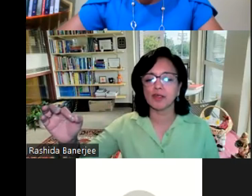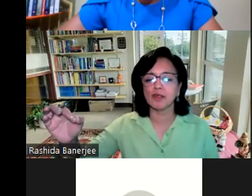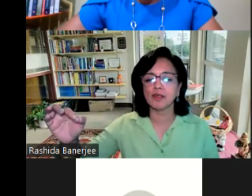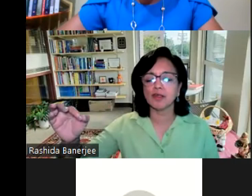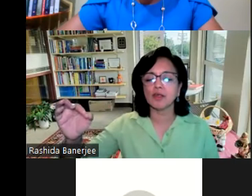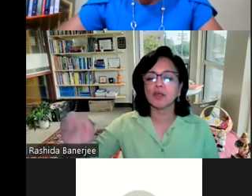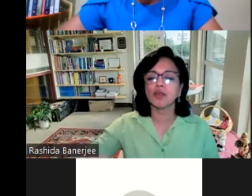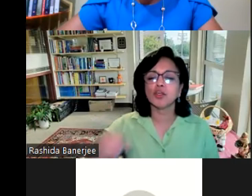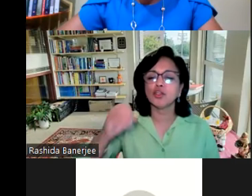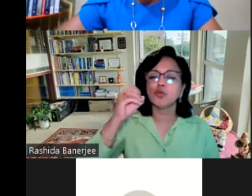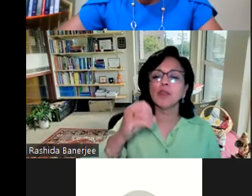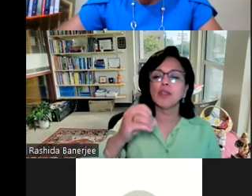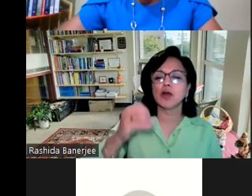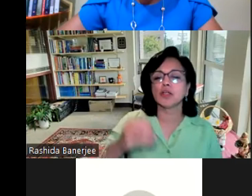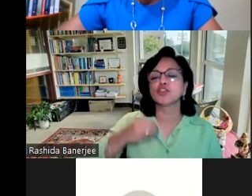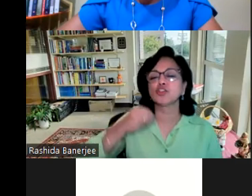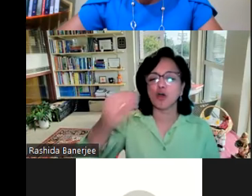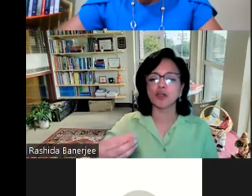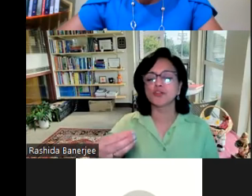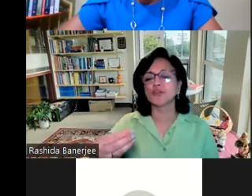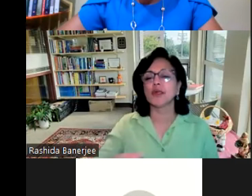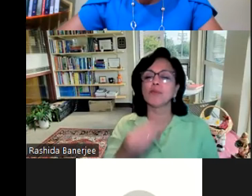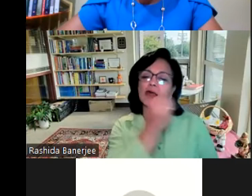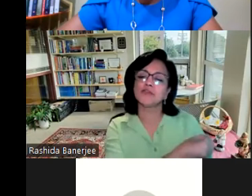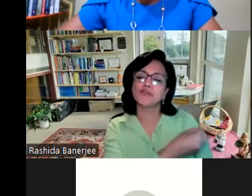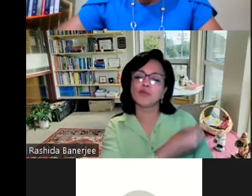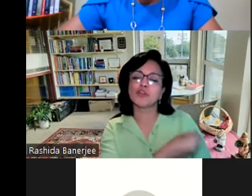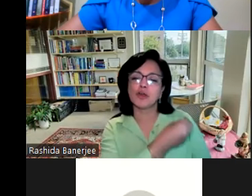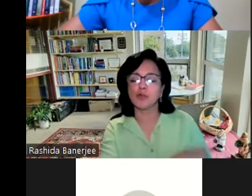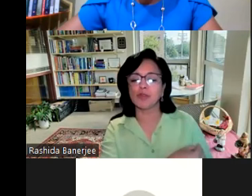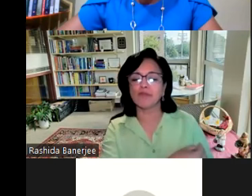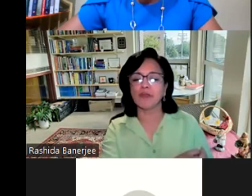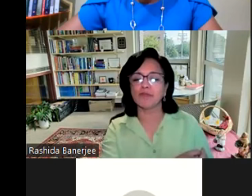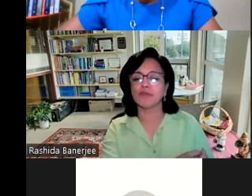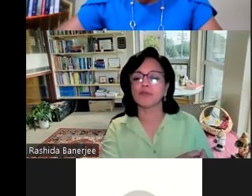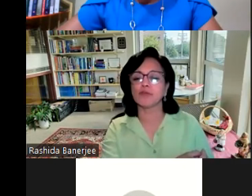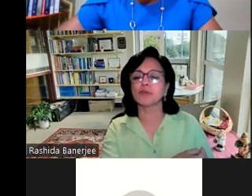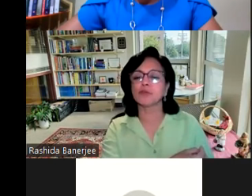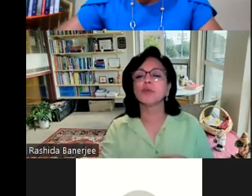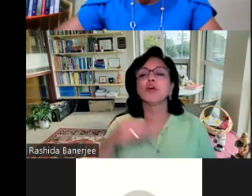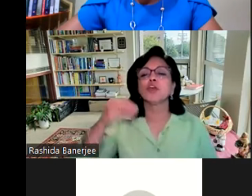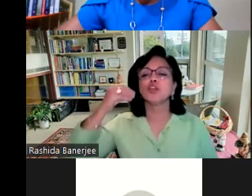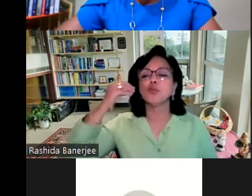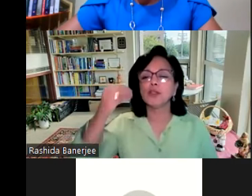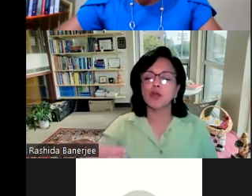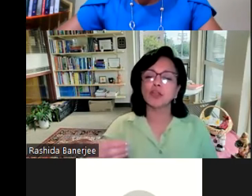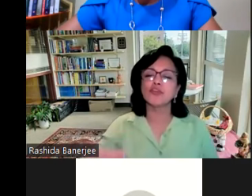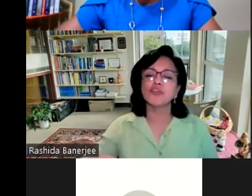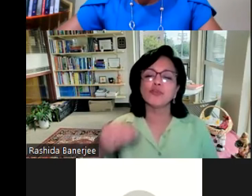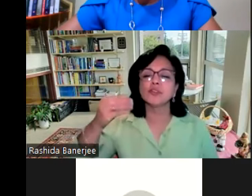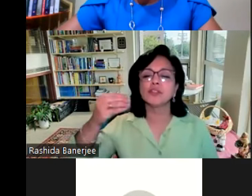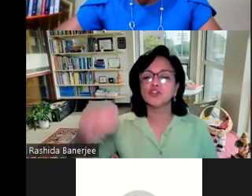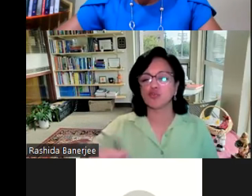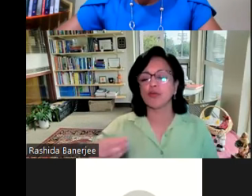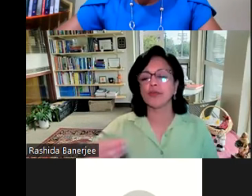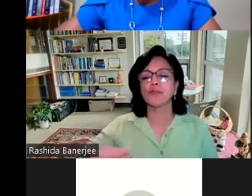okay? You will not talk to them as if you were talking with a 5-year-old. You will not